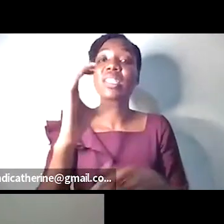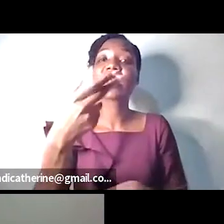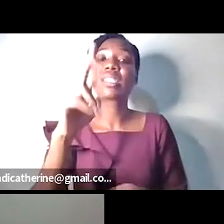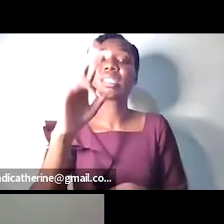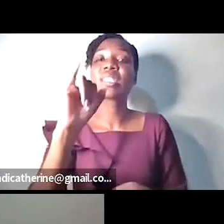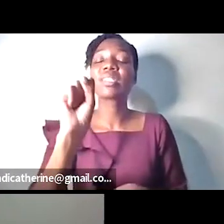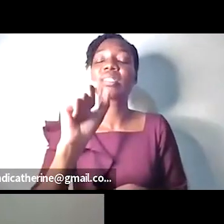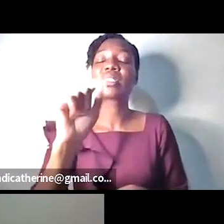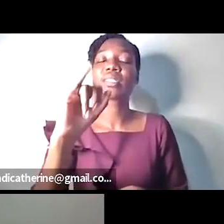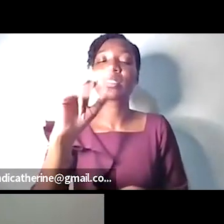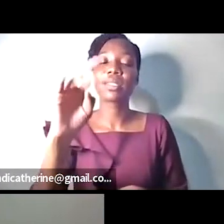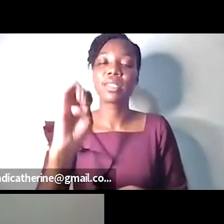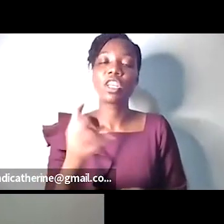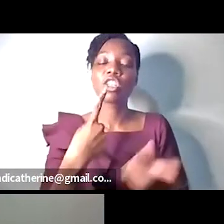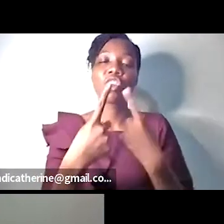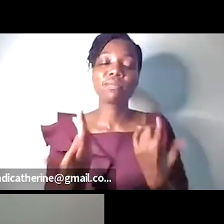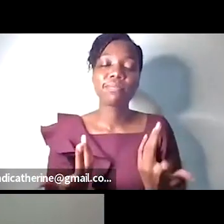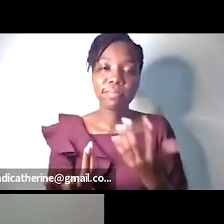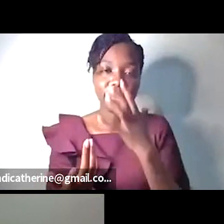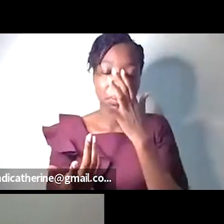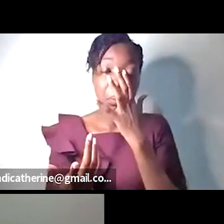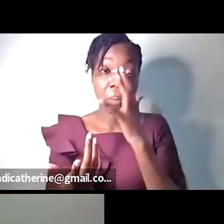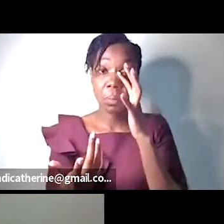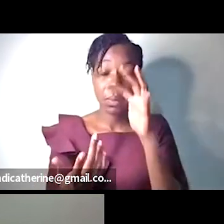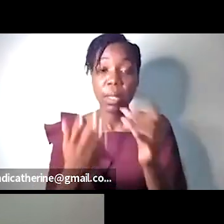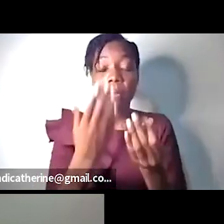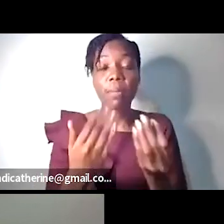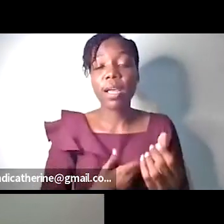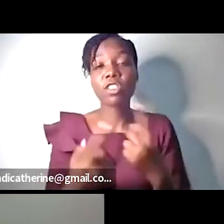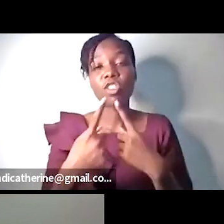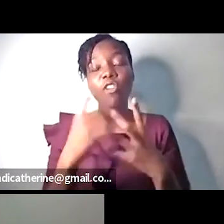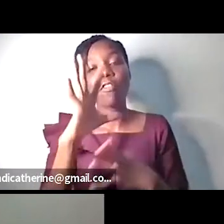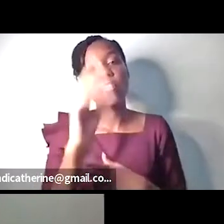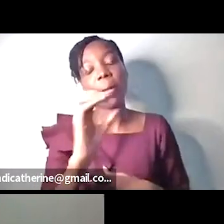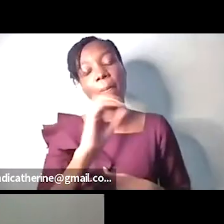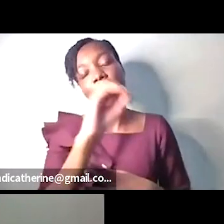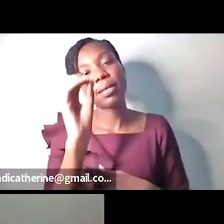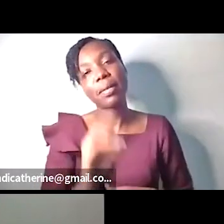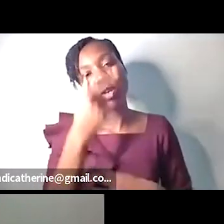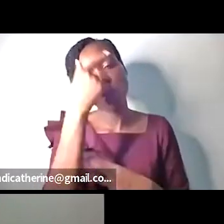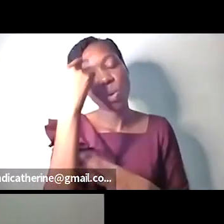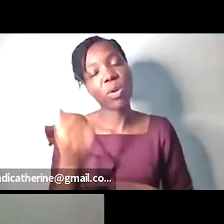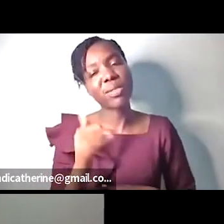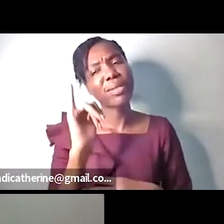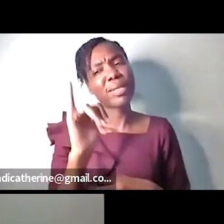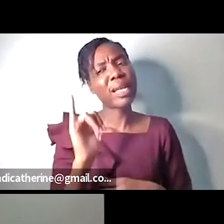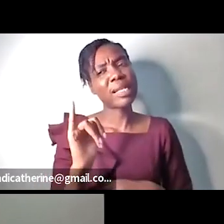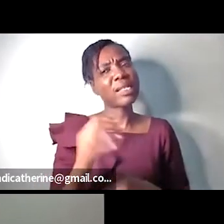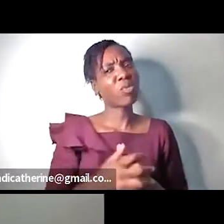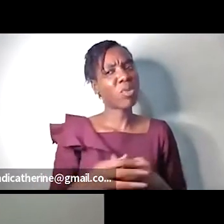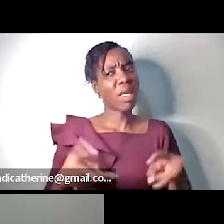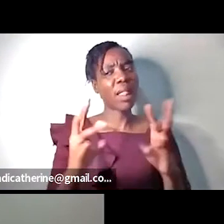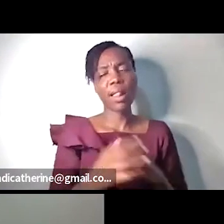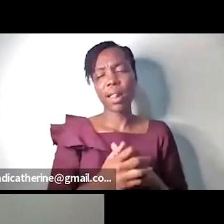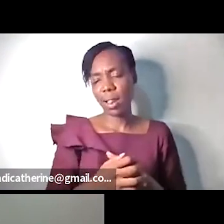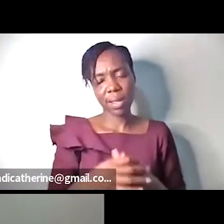to just trust our 50%? Because this is imposter syndrome is quite something.